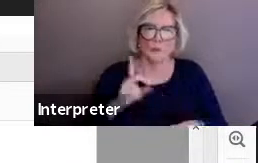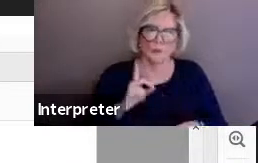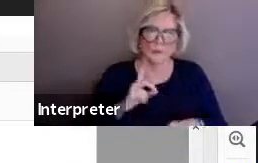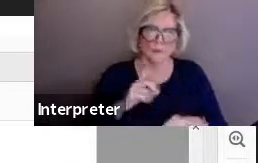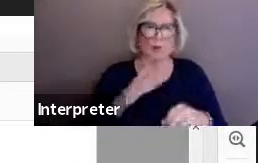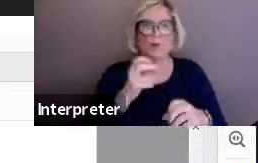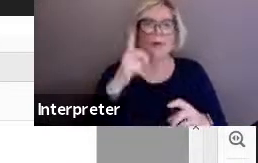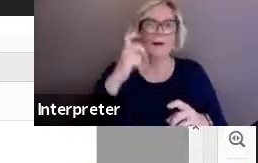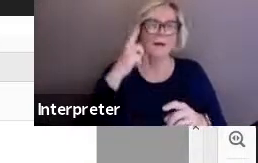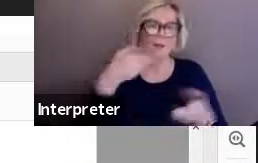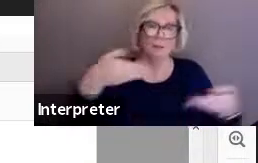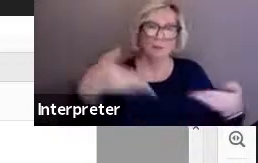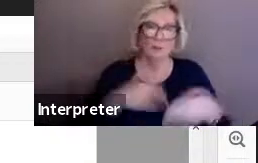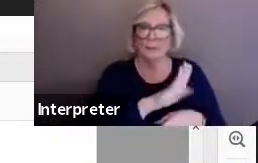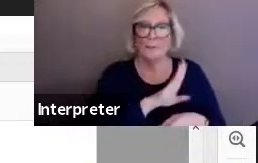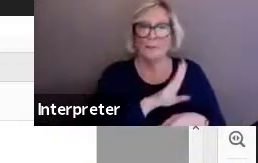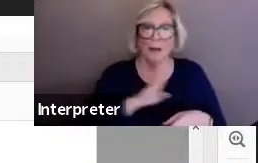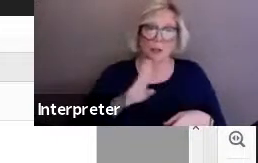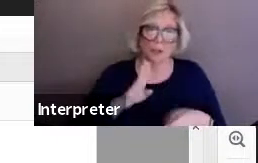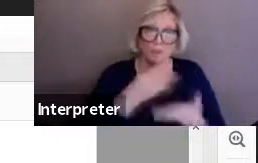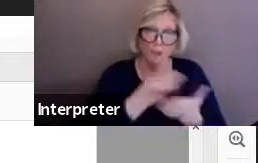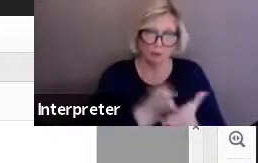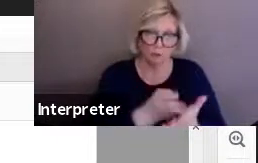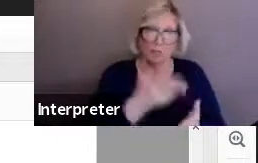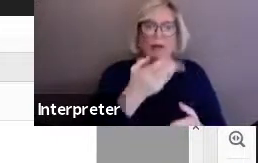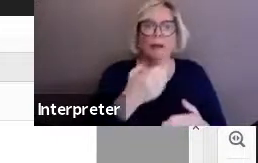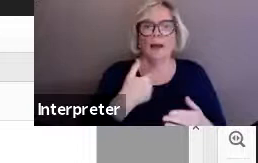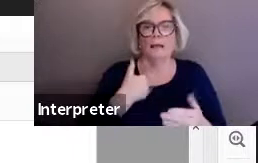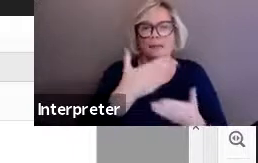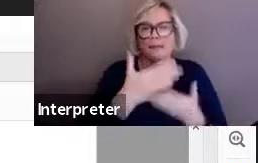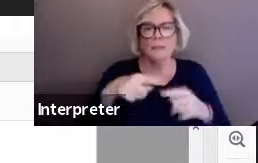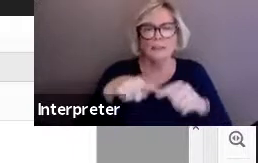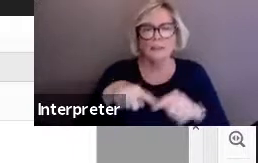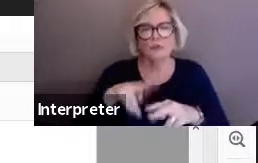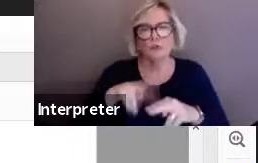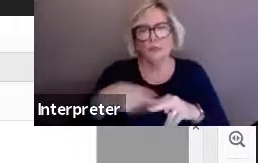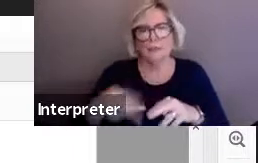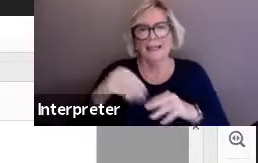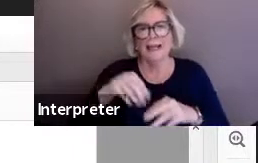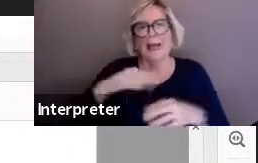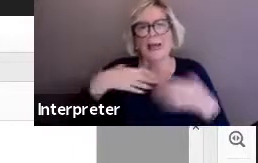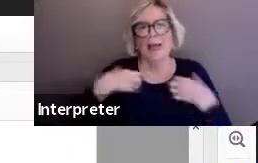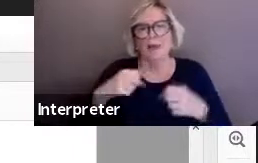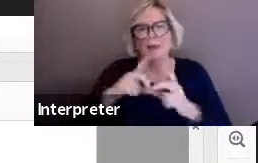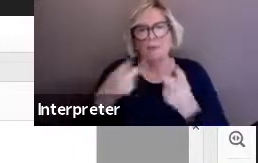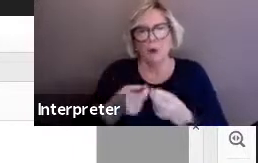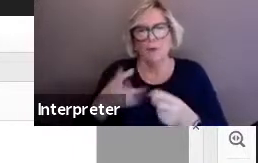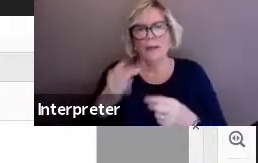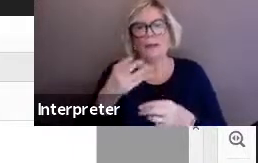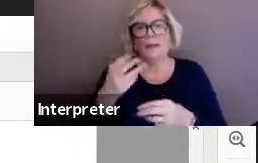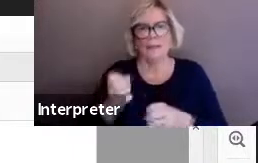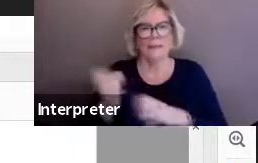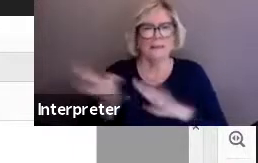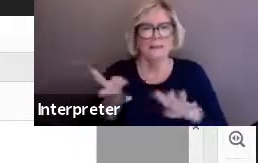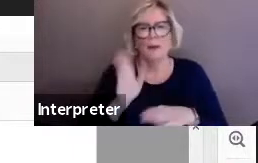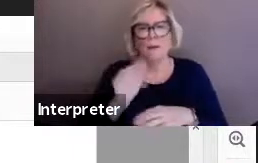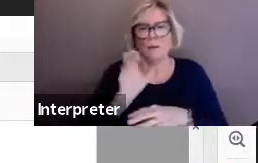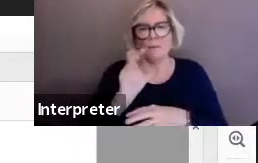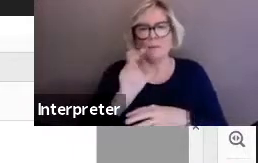governor introduced his budget, he included some contingent reductions elsewhere in the health department, and he's backfilling those general fund